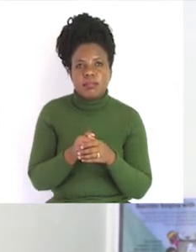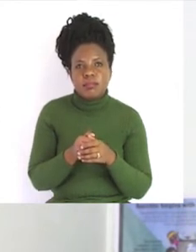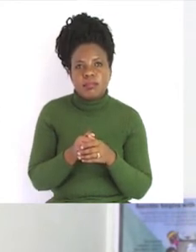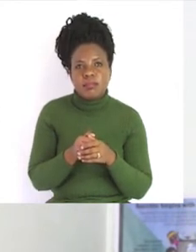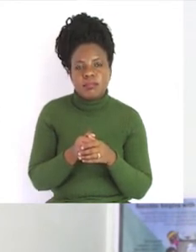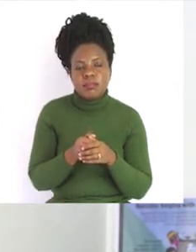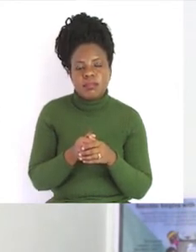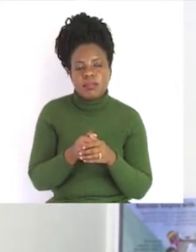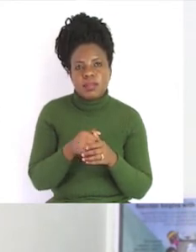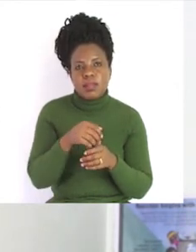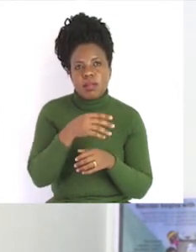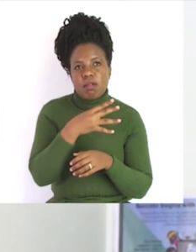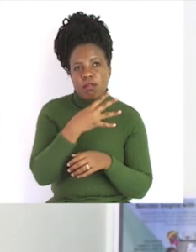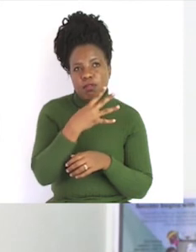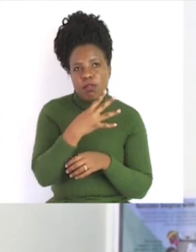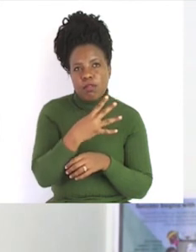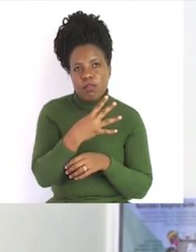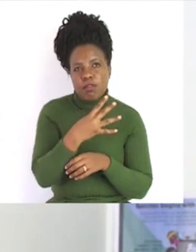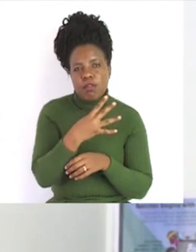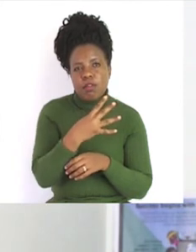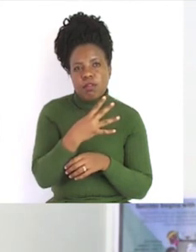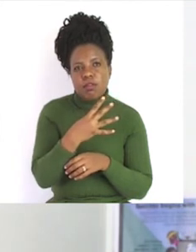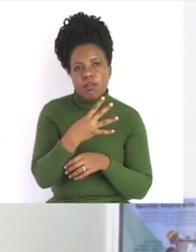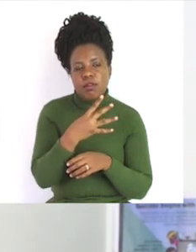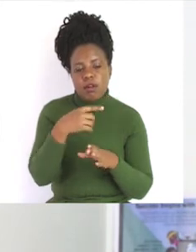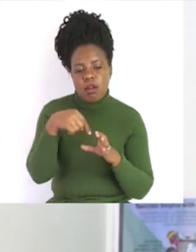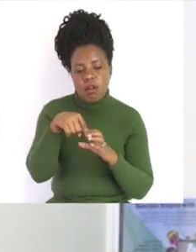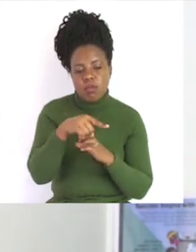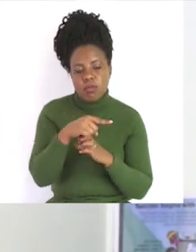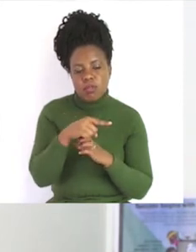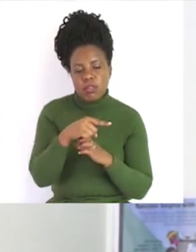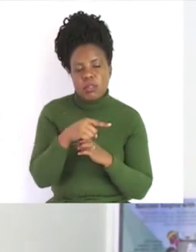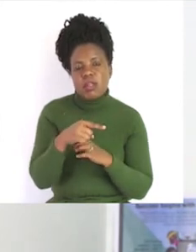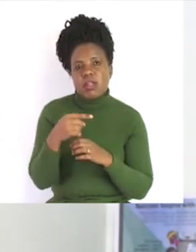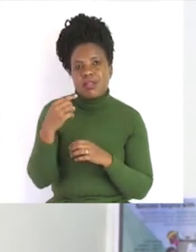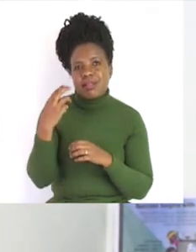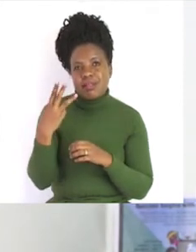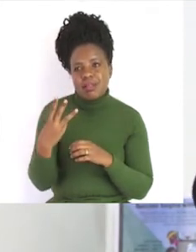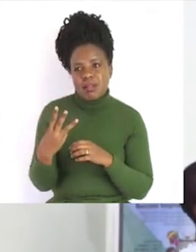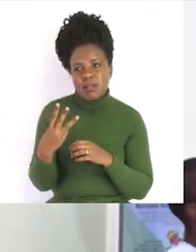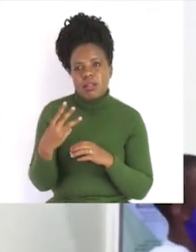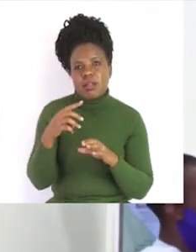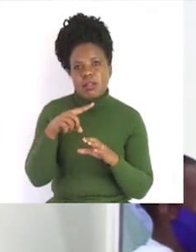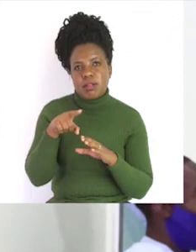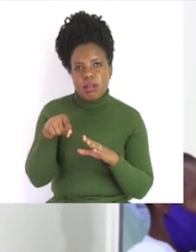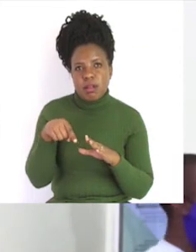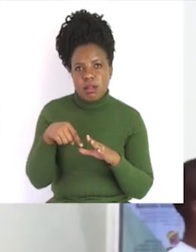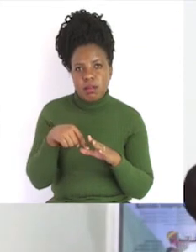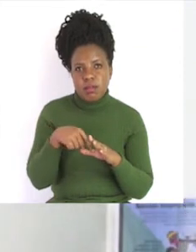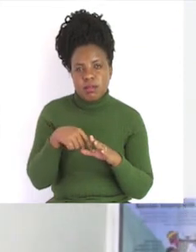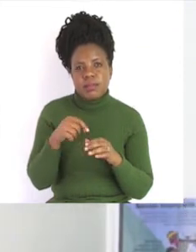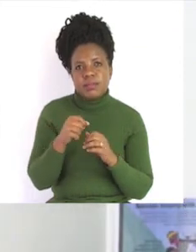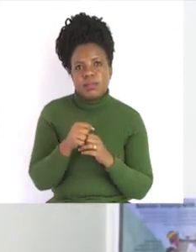4, as you can see, is on the outside, and then I wrote 3 on the inside of the division bracket.